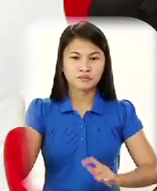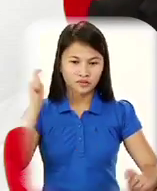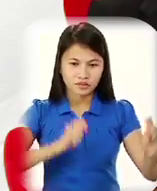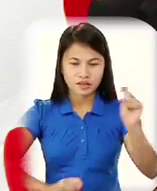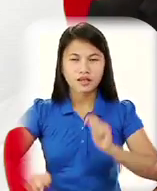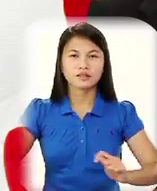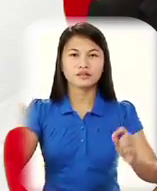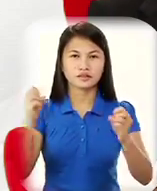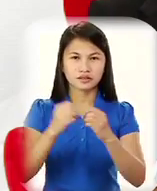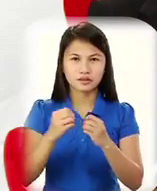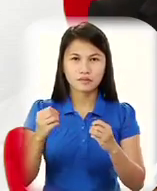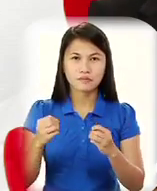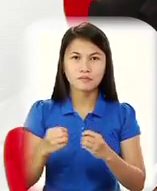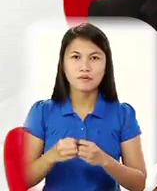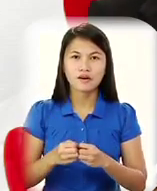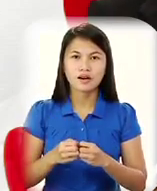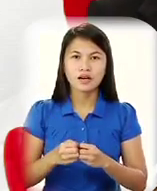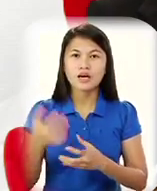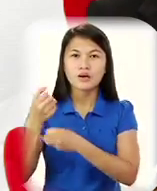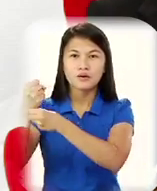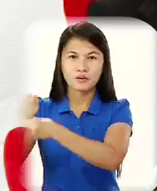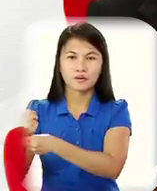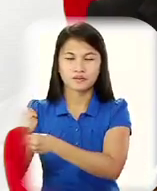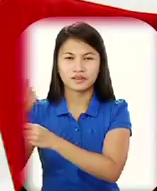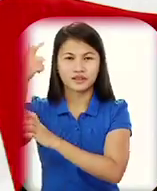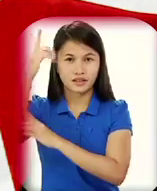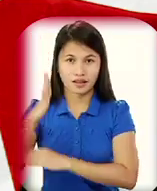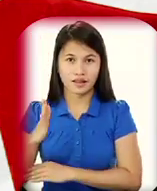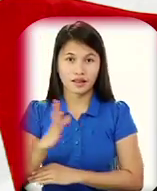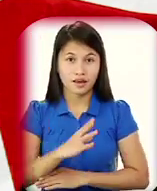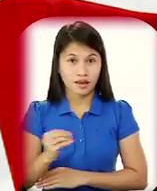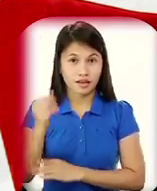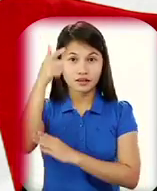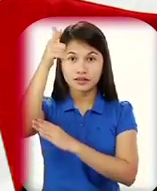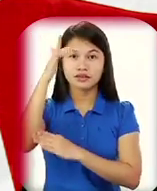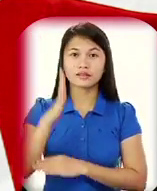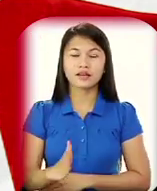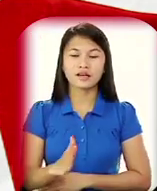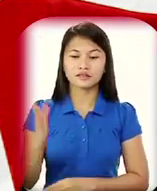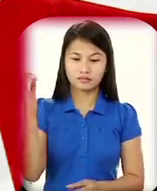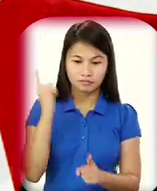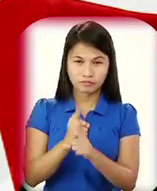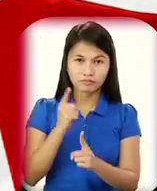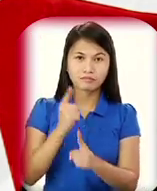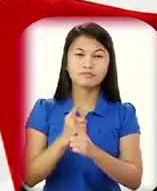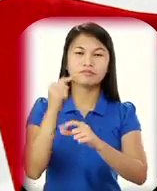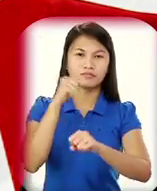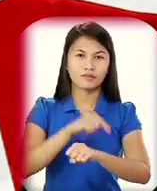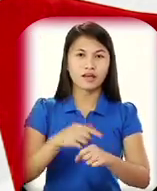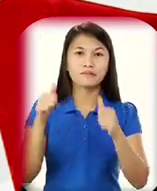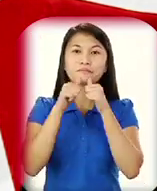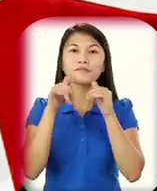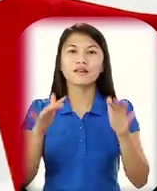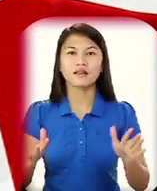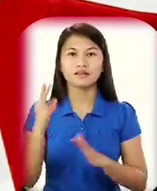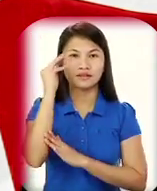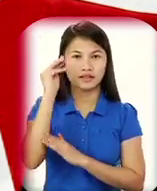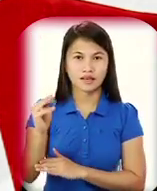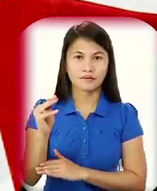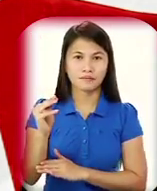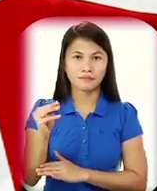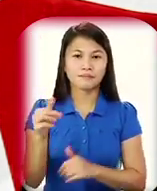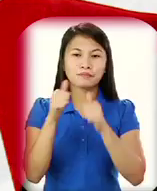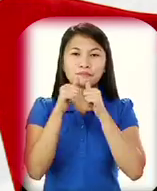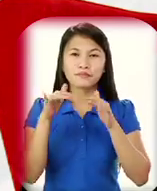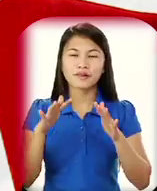the more he held on to God. And God, at the proper time, blessed